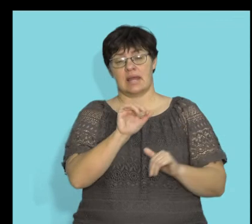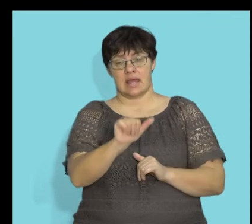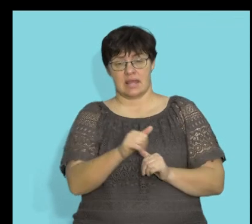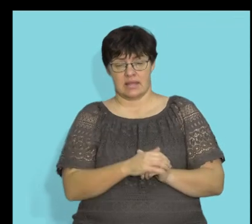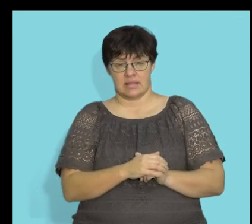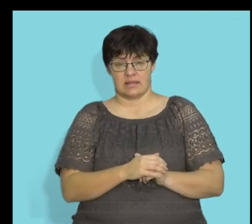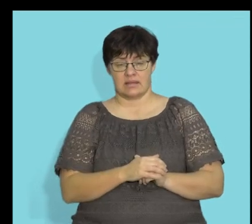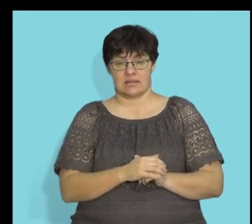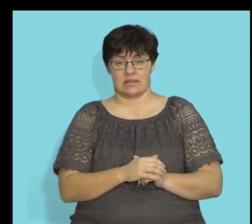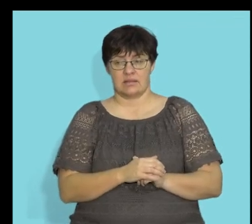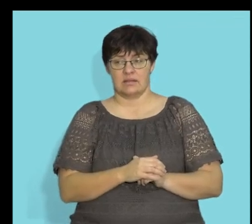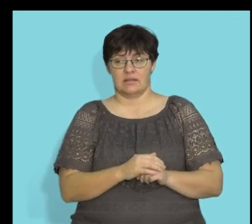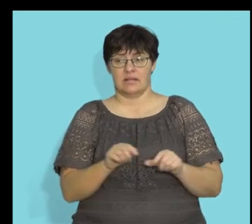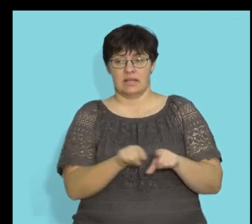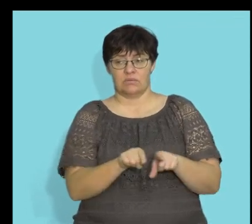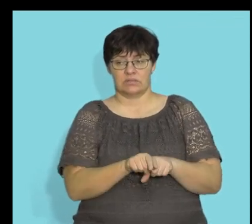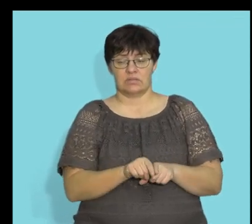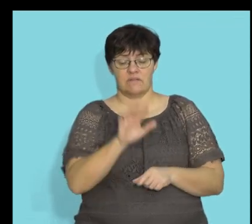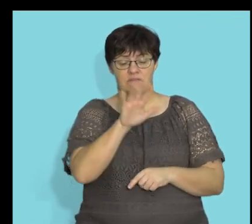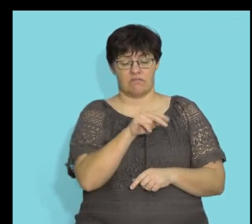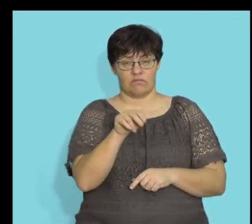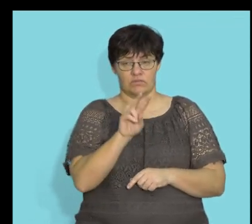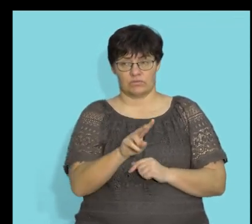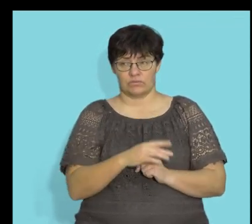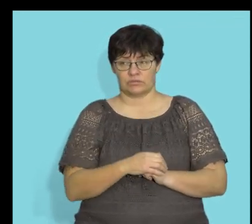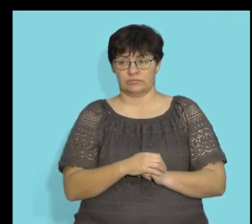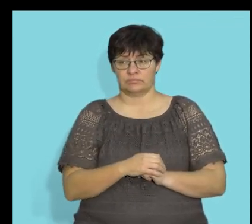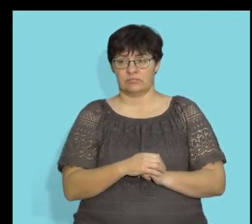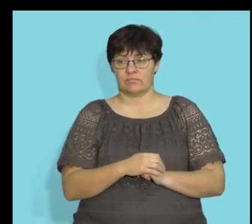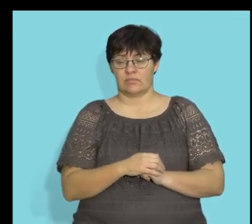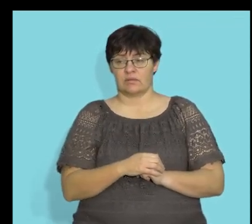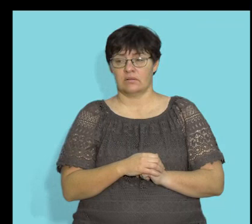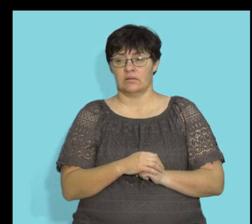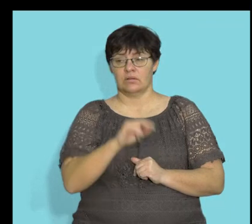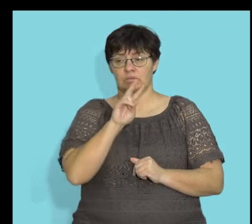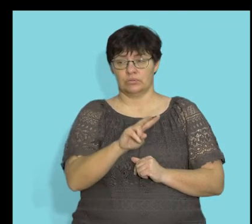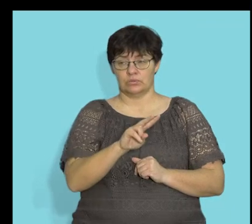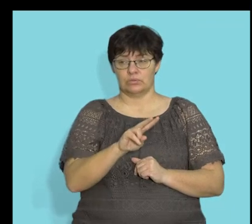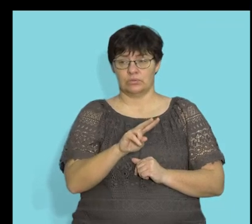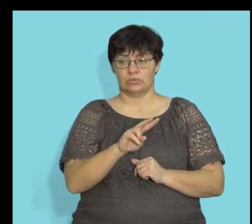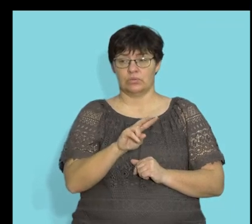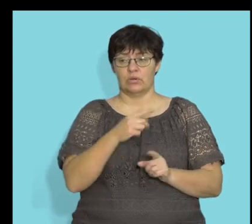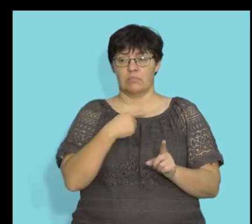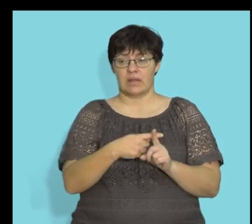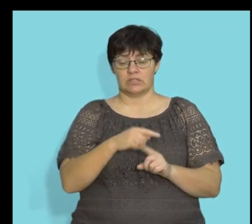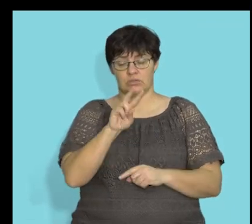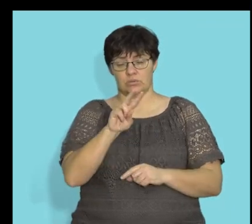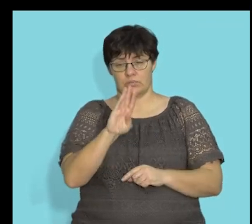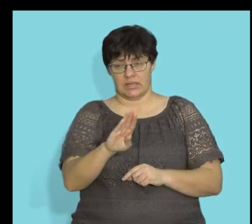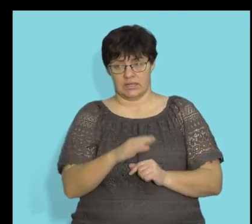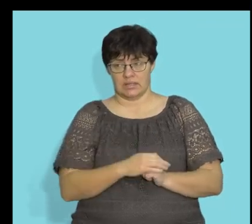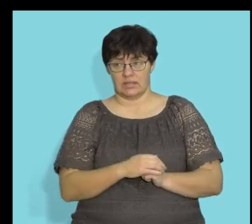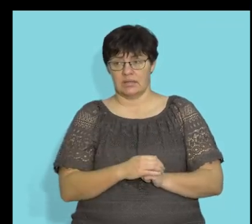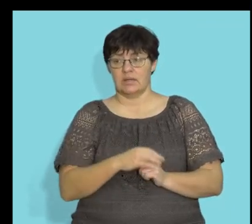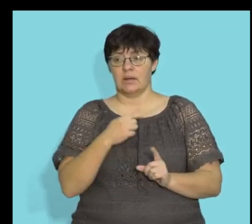have 10a is equal to 5 over 2 in brackets 2 plus